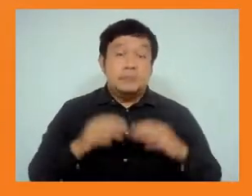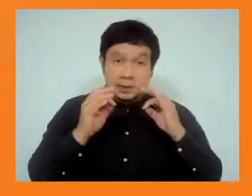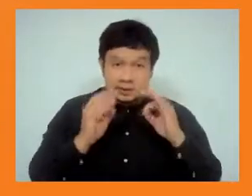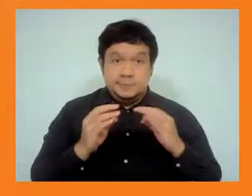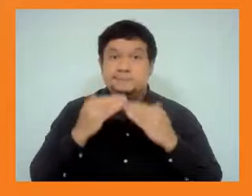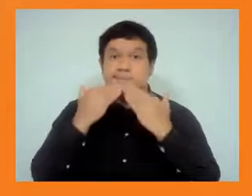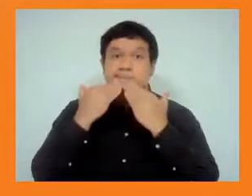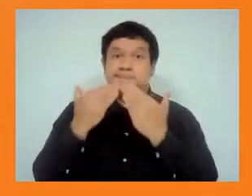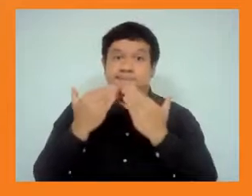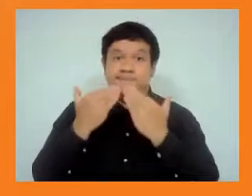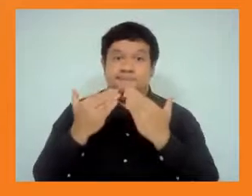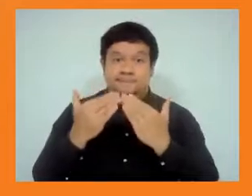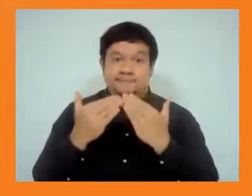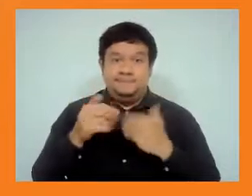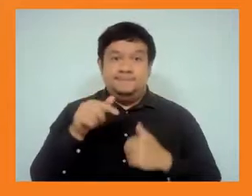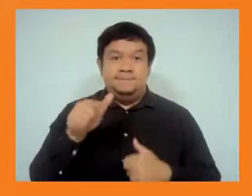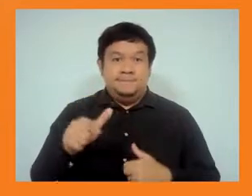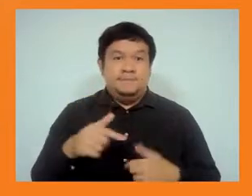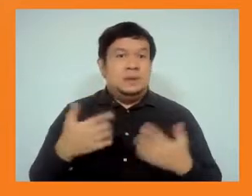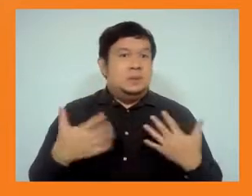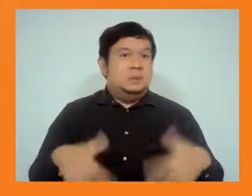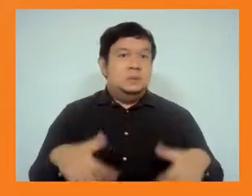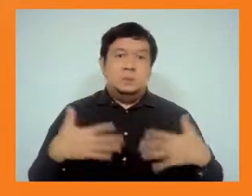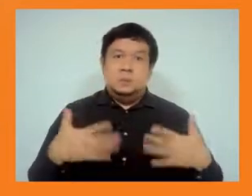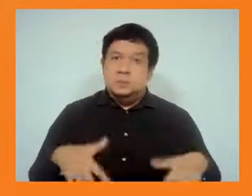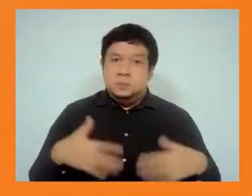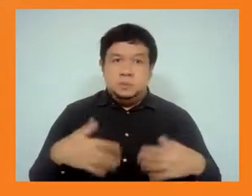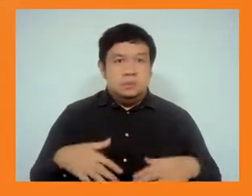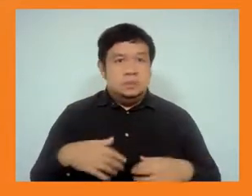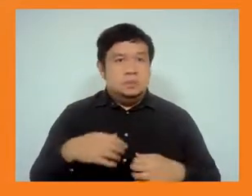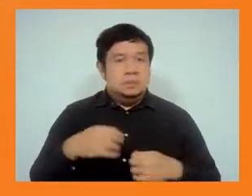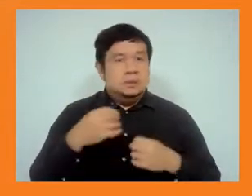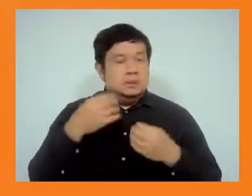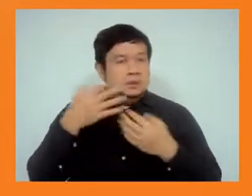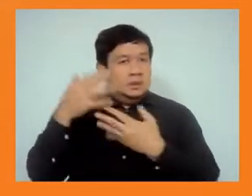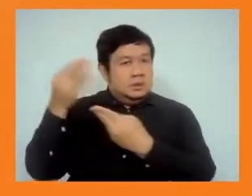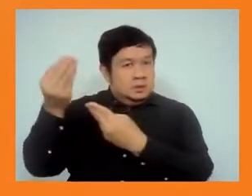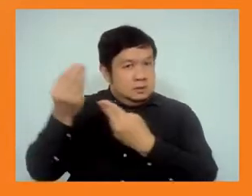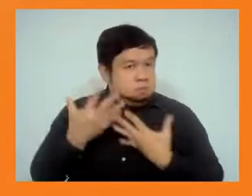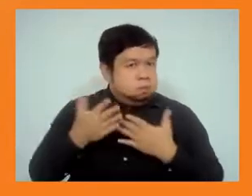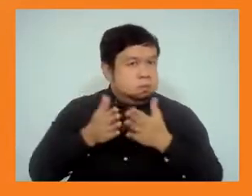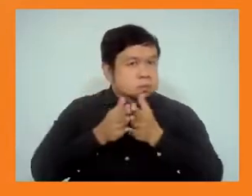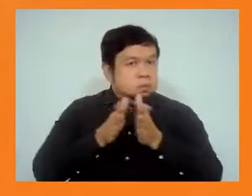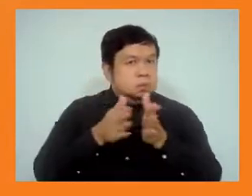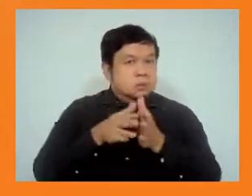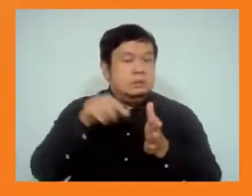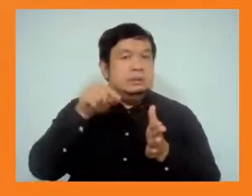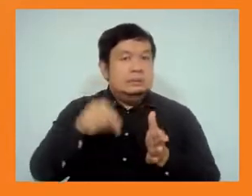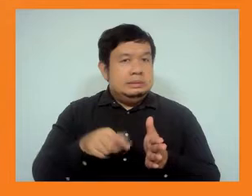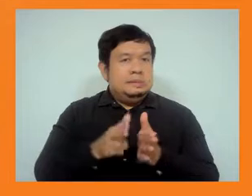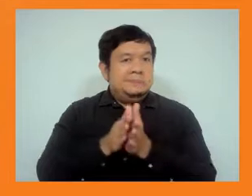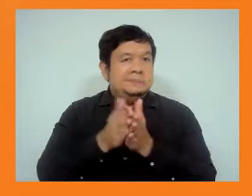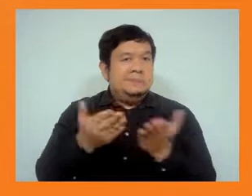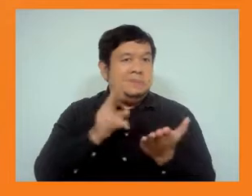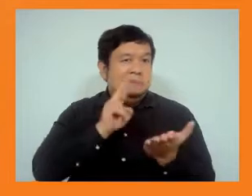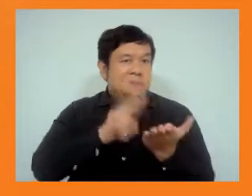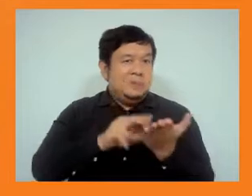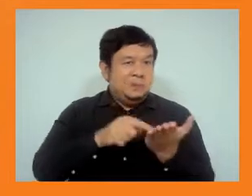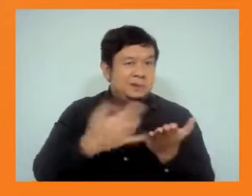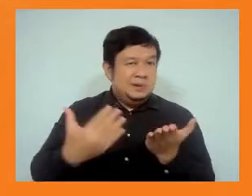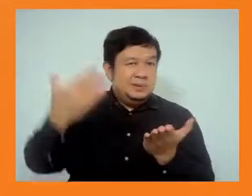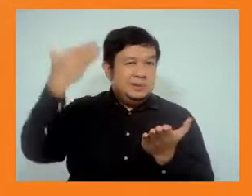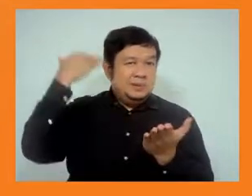covers anything. Liaquat's young wife Nusrat was 8 months pregnant at the time of his death, and his baby girl will never know